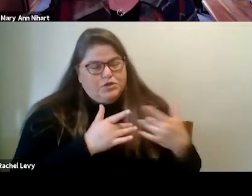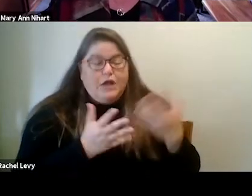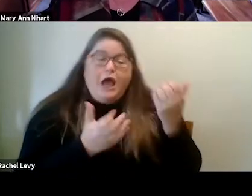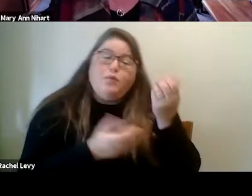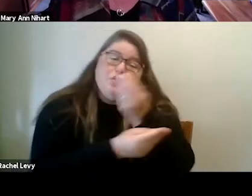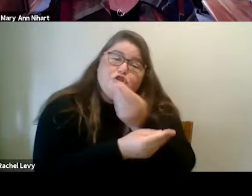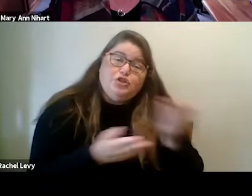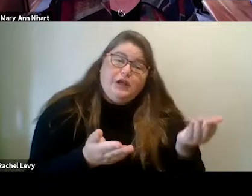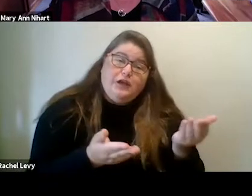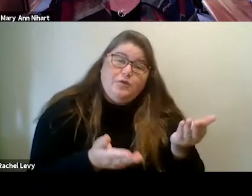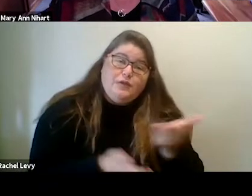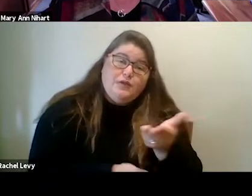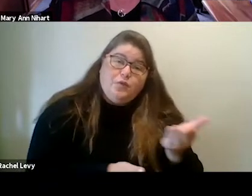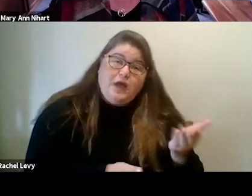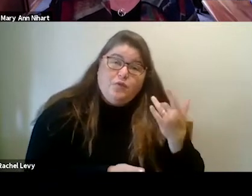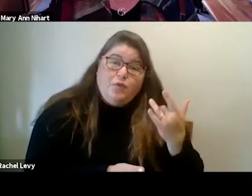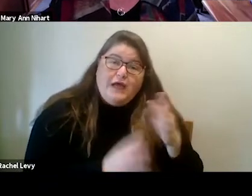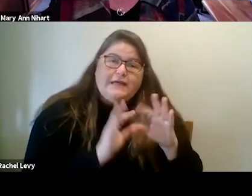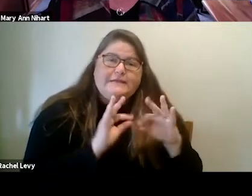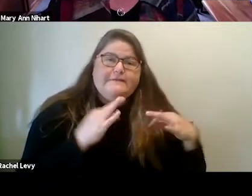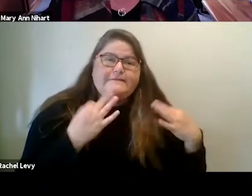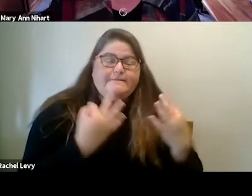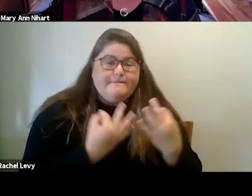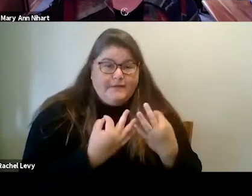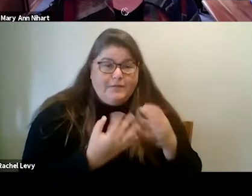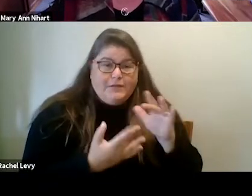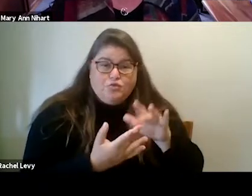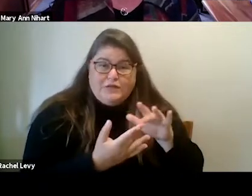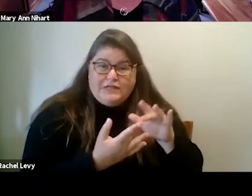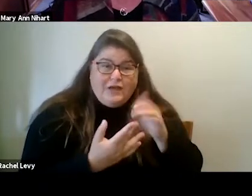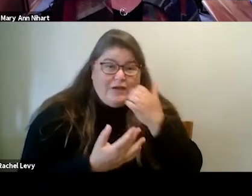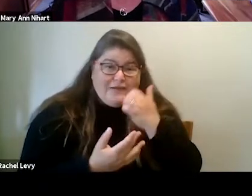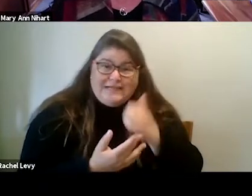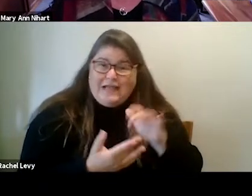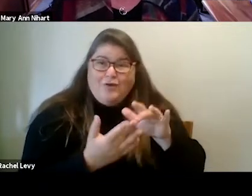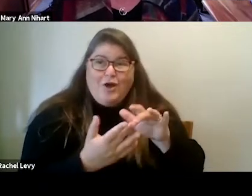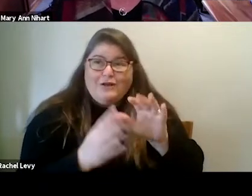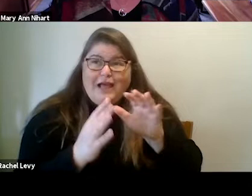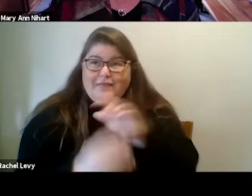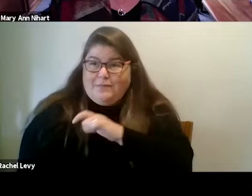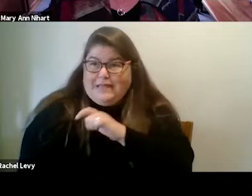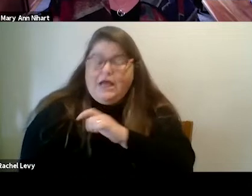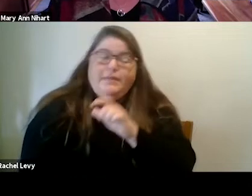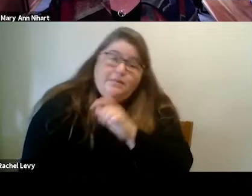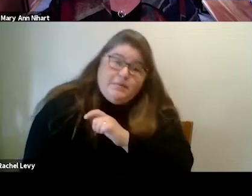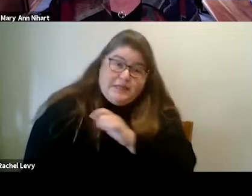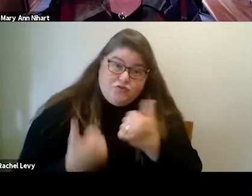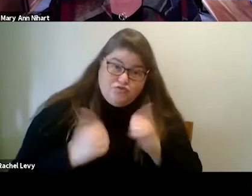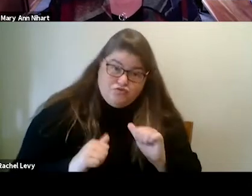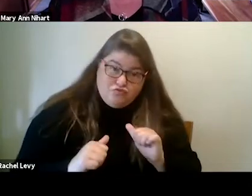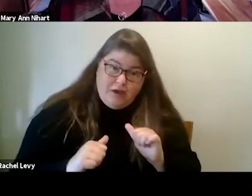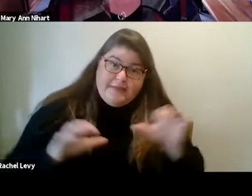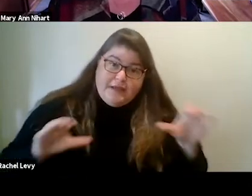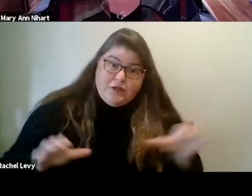day for help from the police. And the police do what they can. But this is something